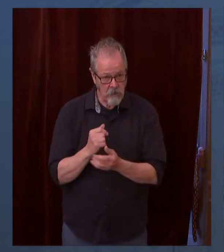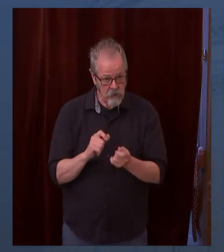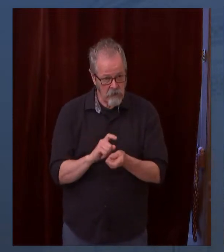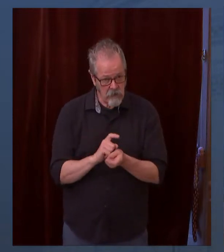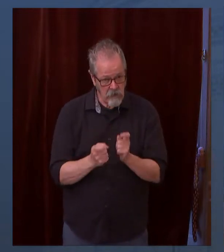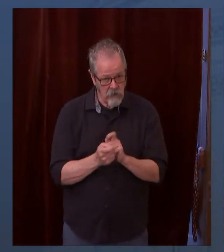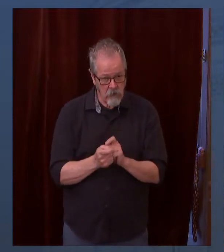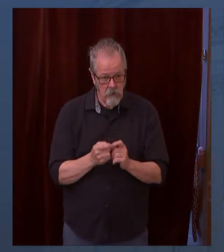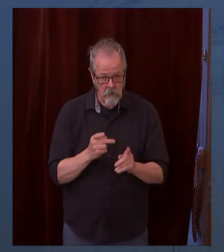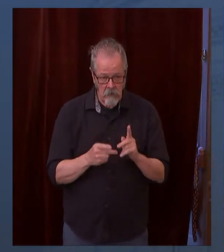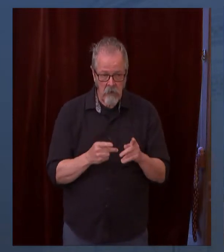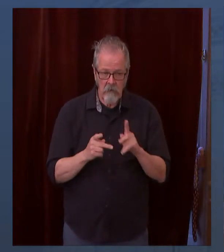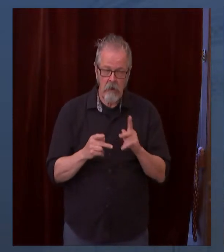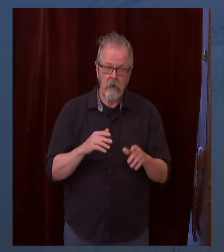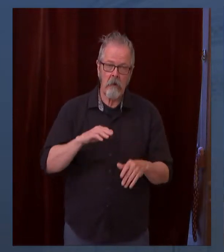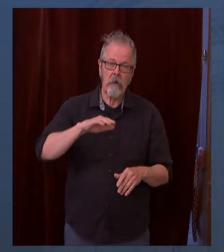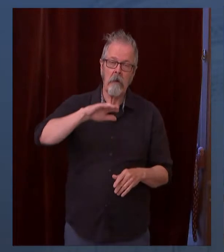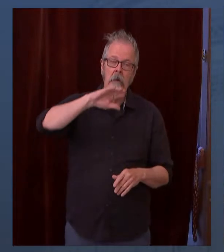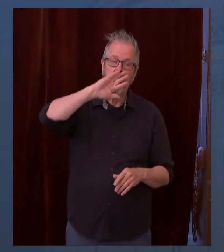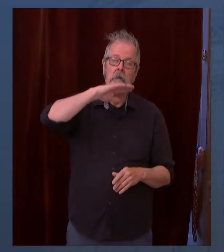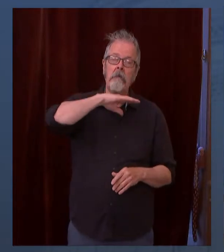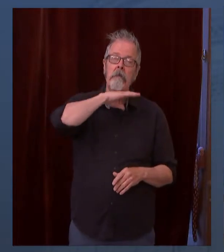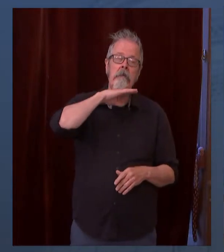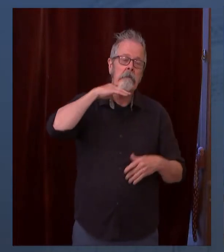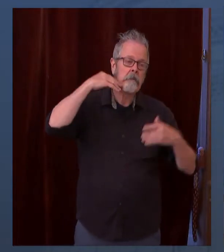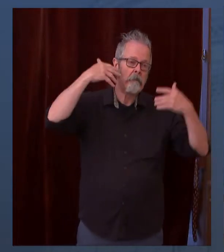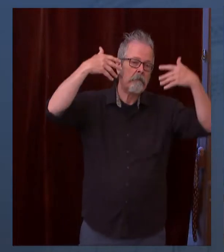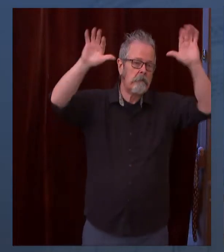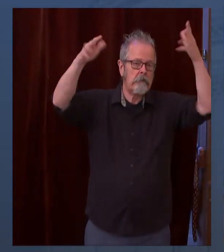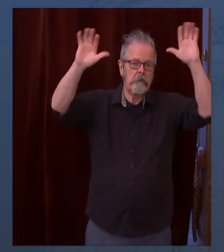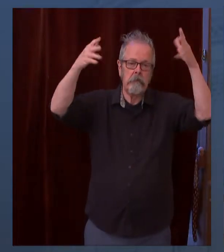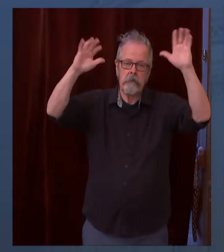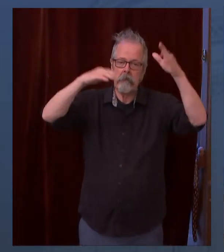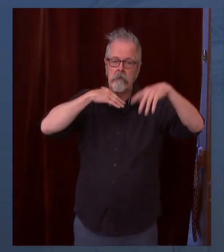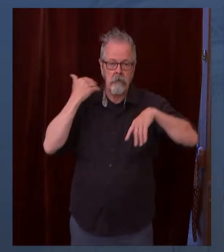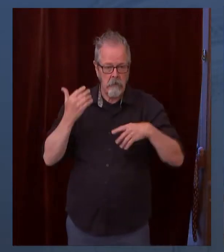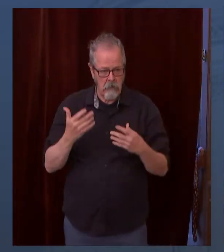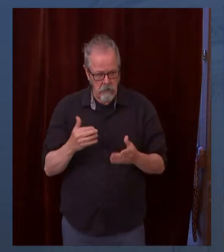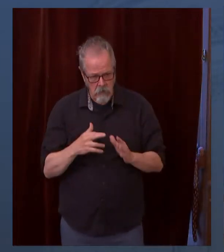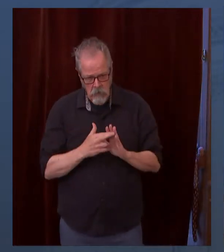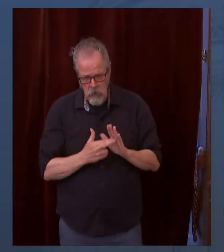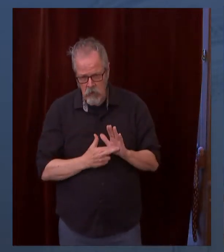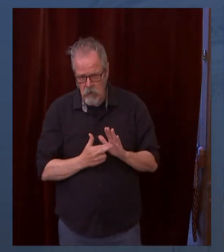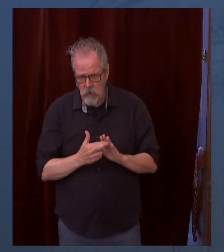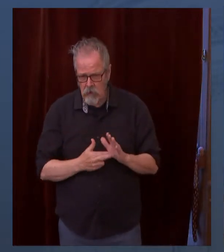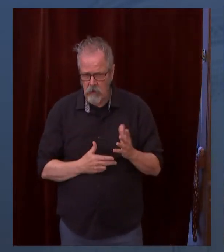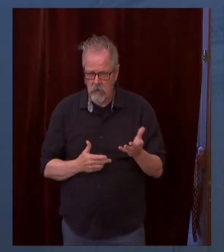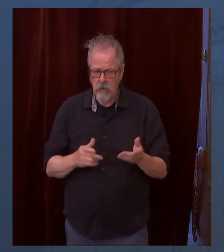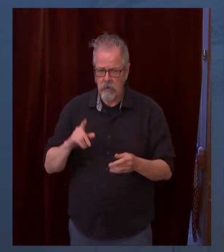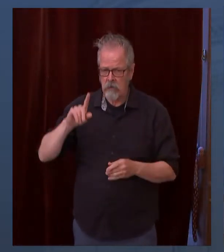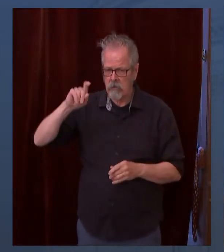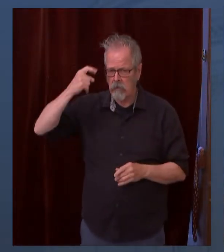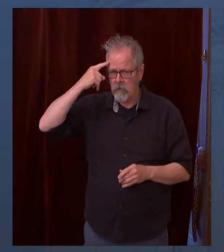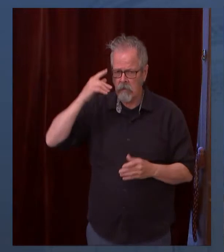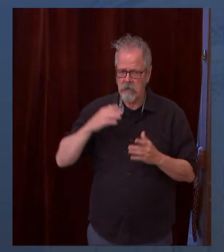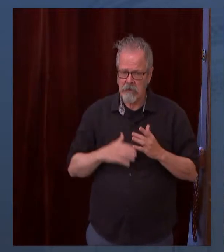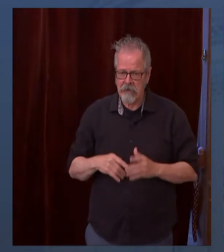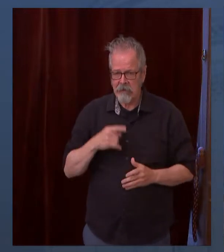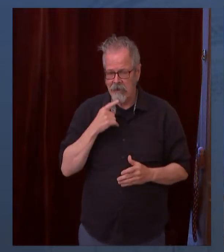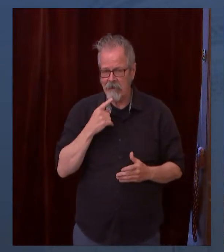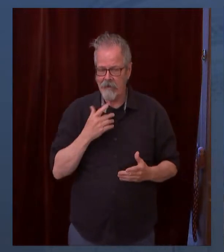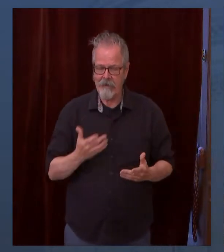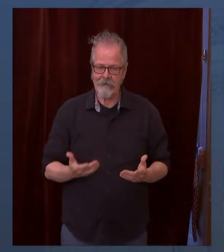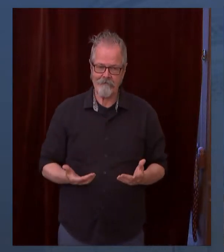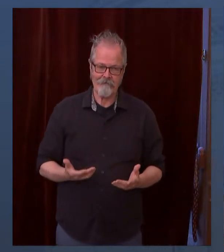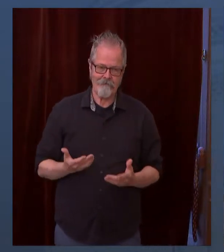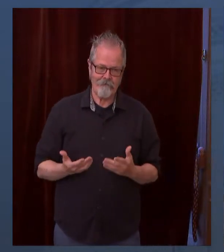metrics as they are as of today? No, we are, we look at this every day, and we are open to new ideas and new science and